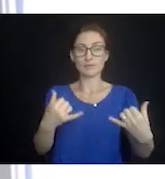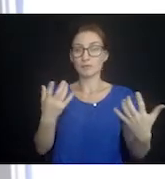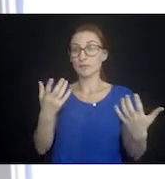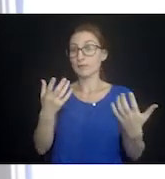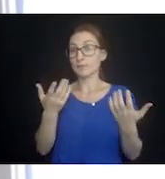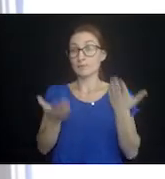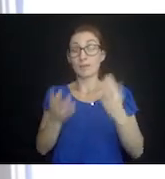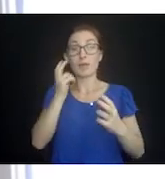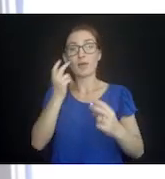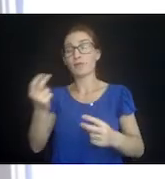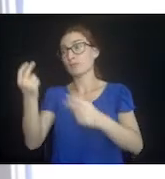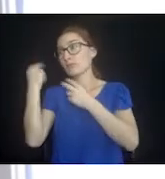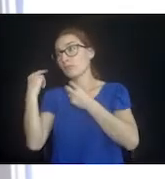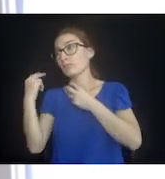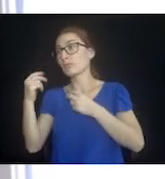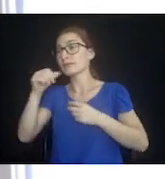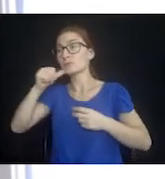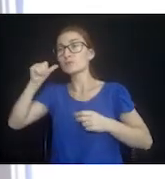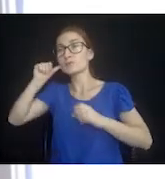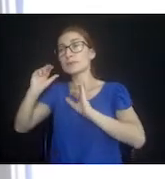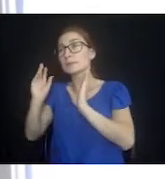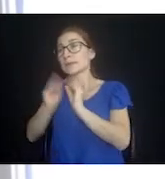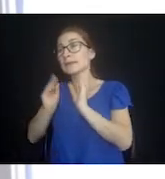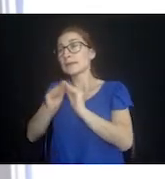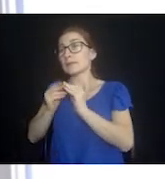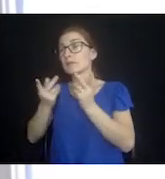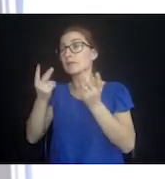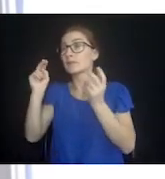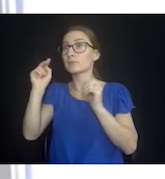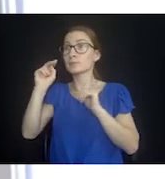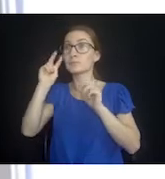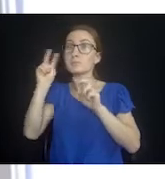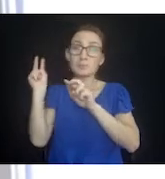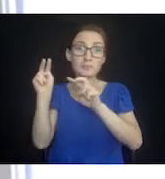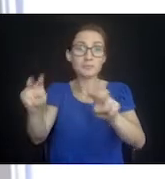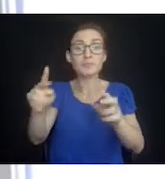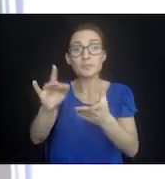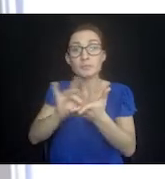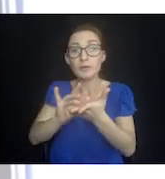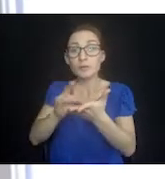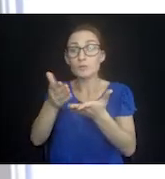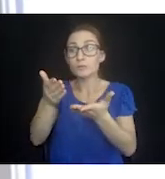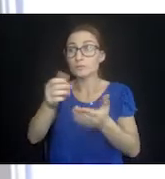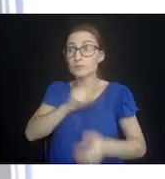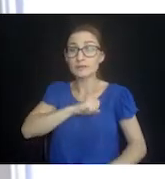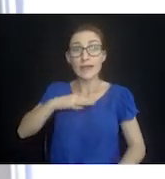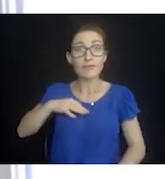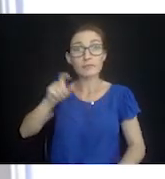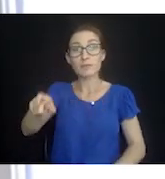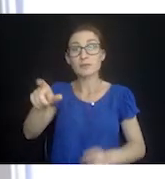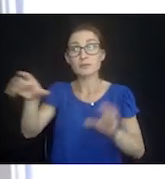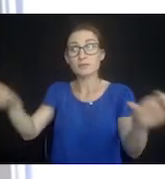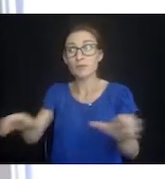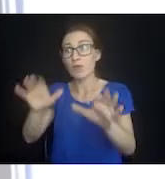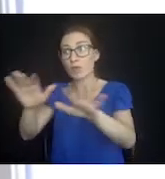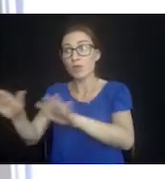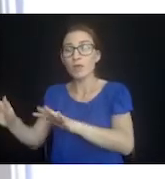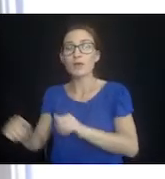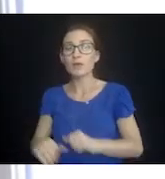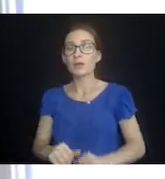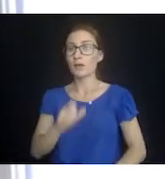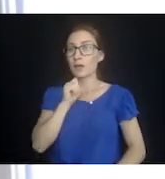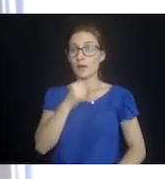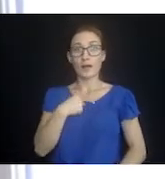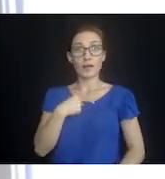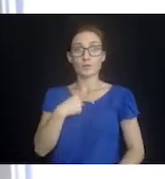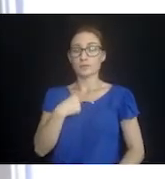anything except the present. Thinking of what happened yesterday at a meeting, or what medical